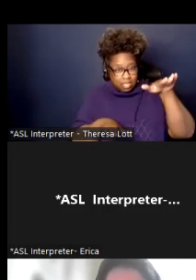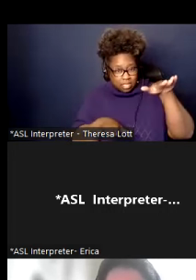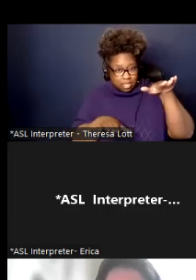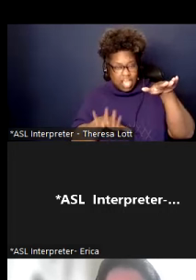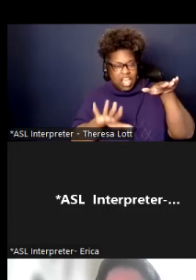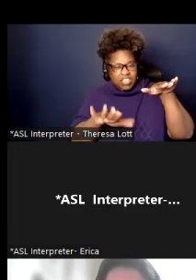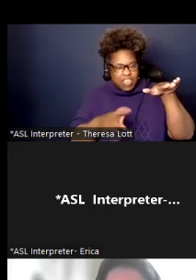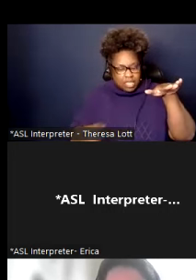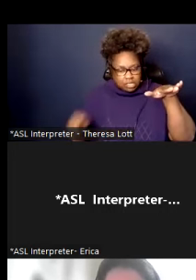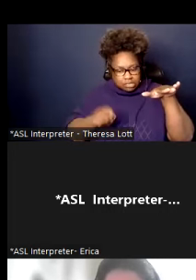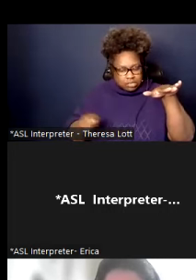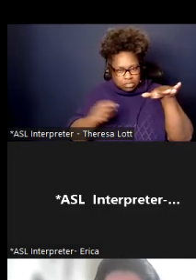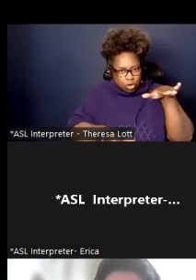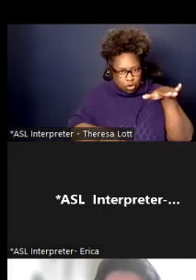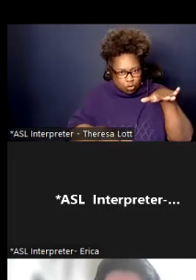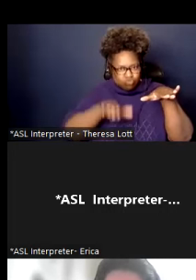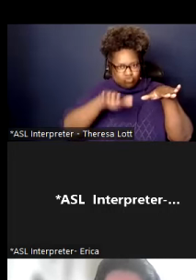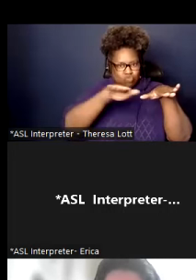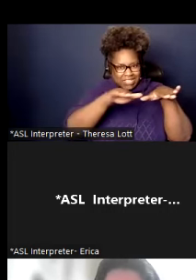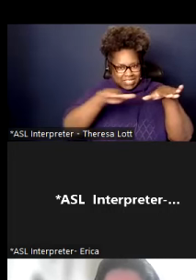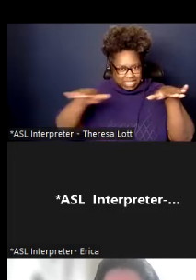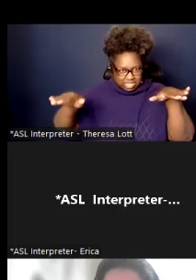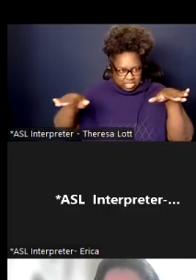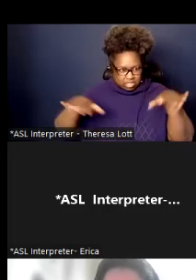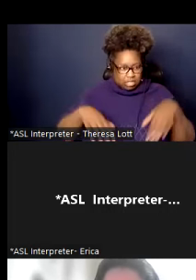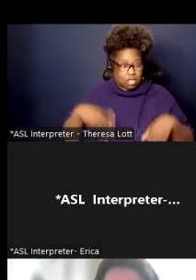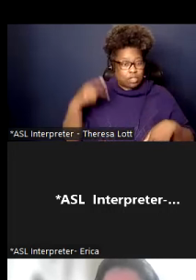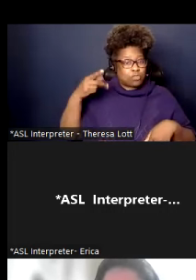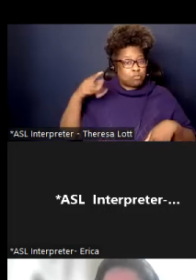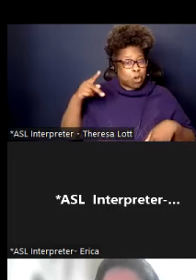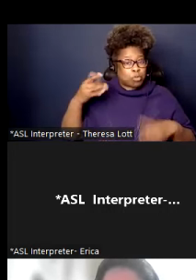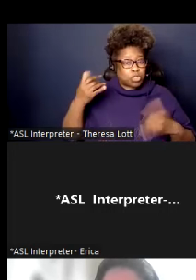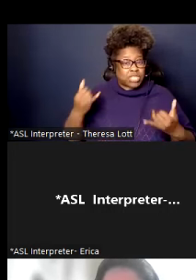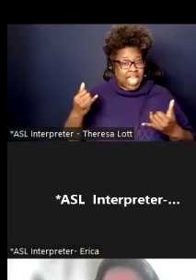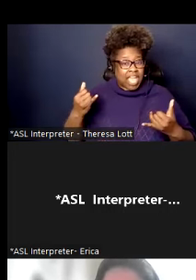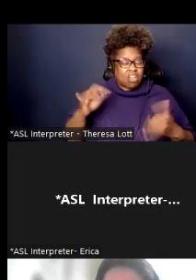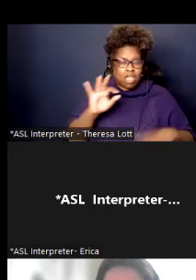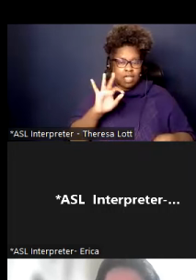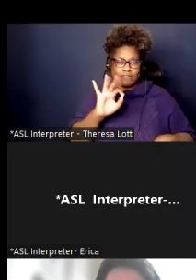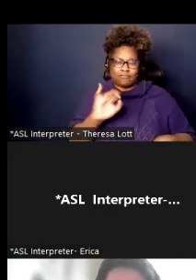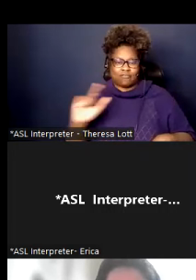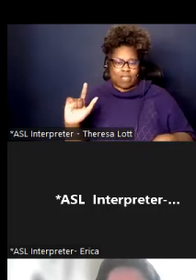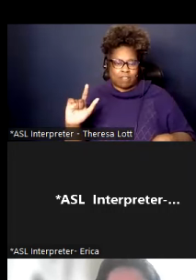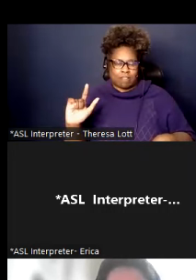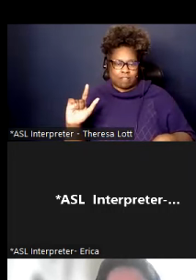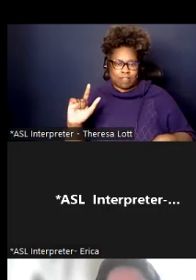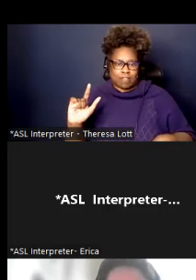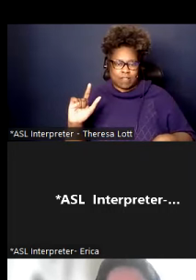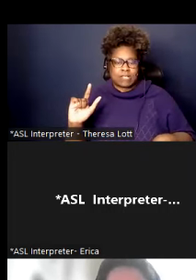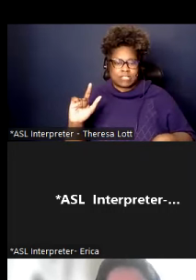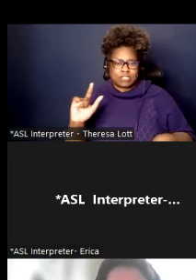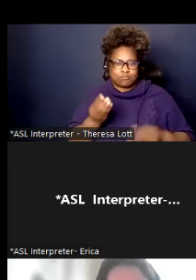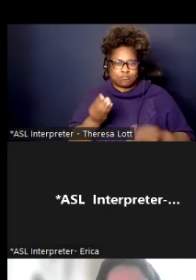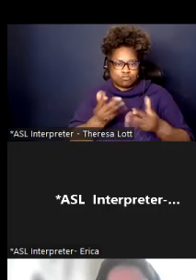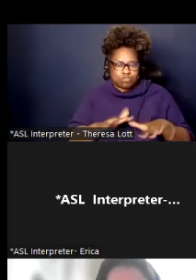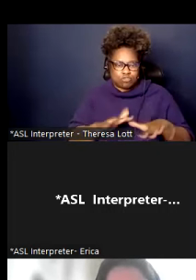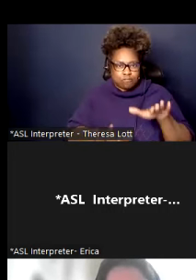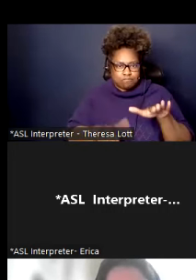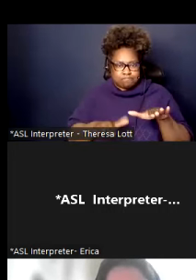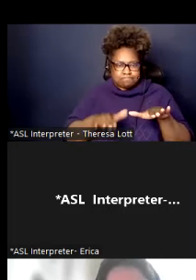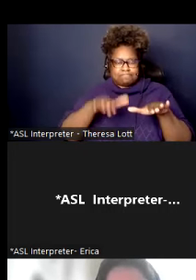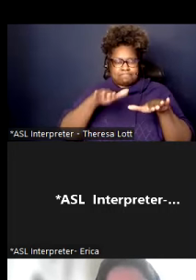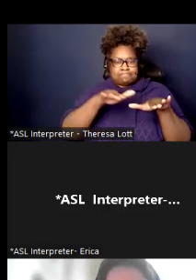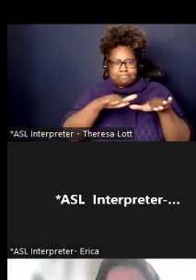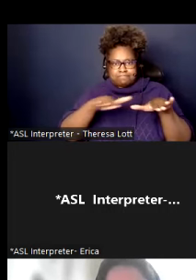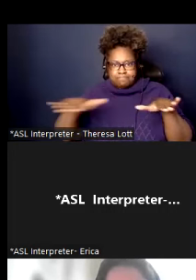the purple on the screen is fill, correlating almost perfectly to former wetlands or open water. Fill